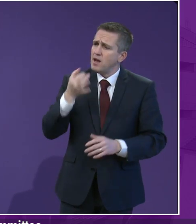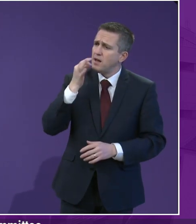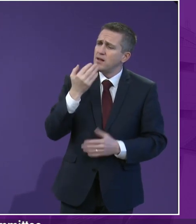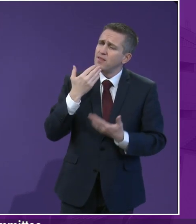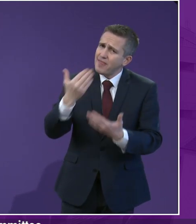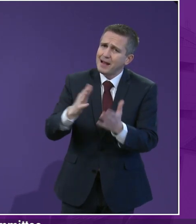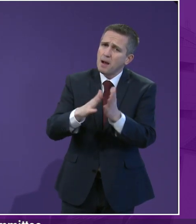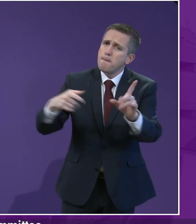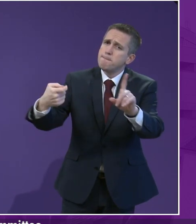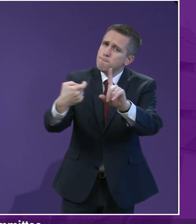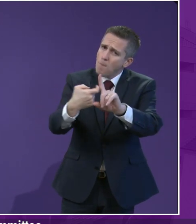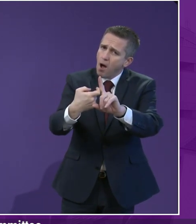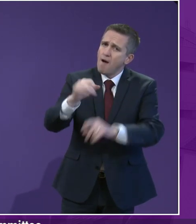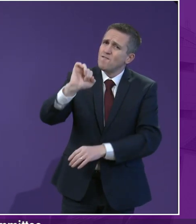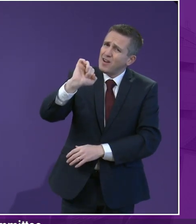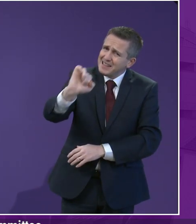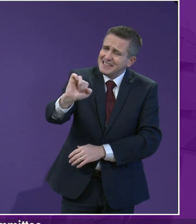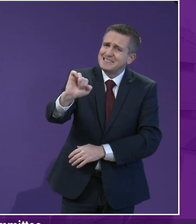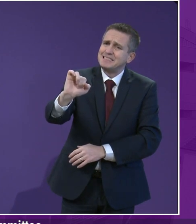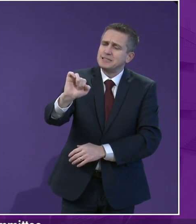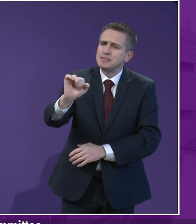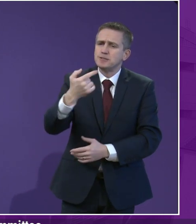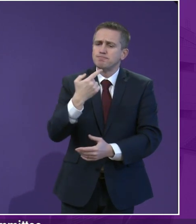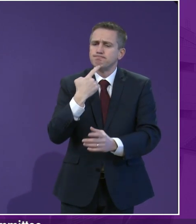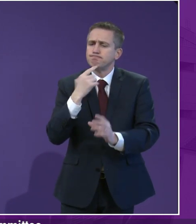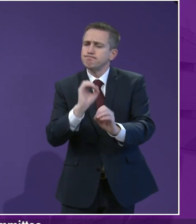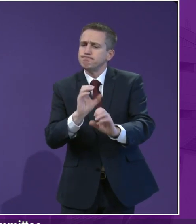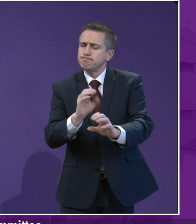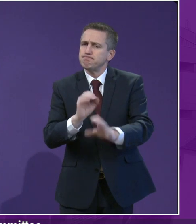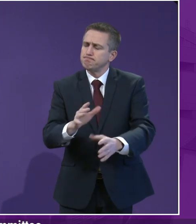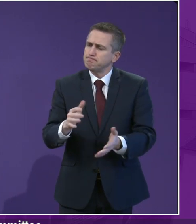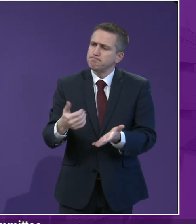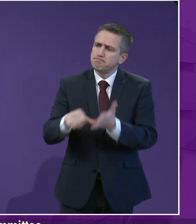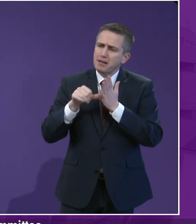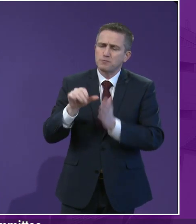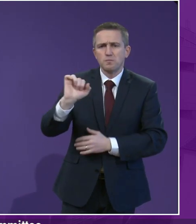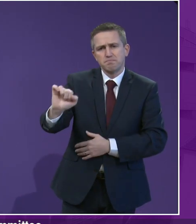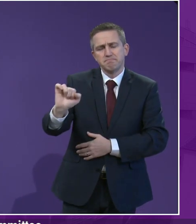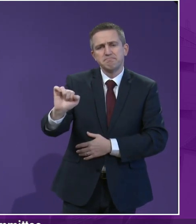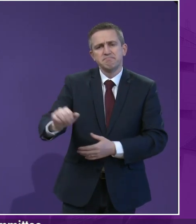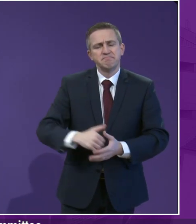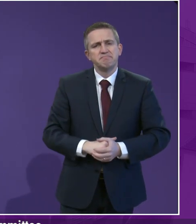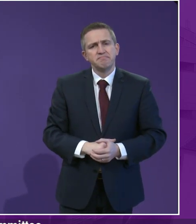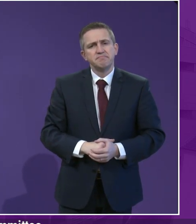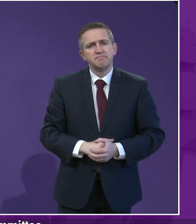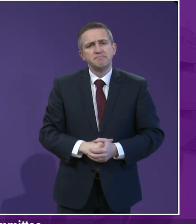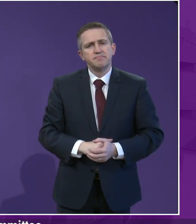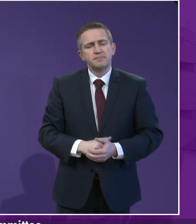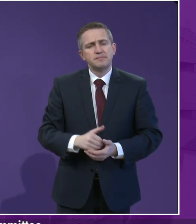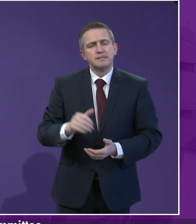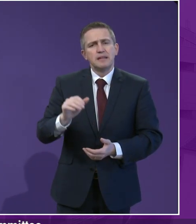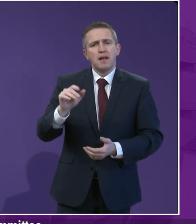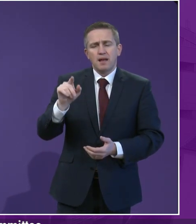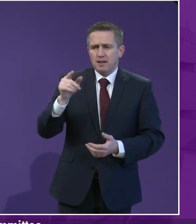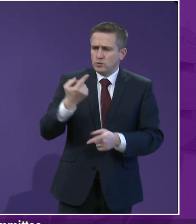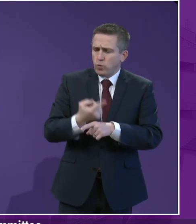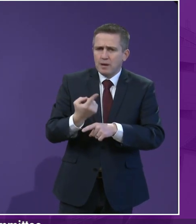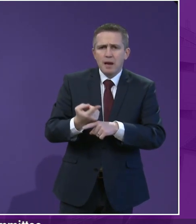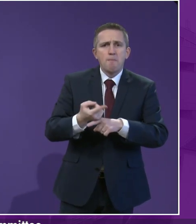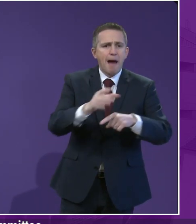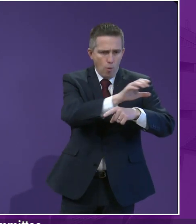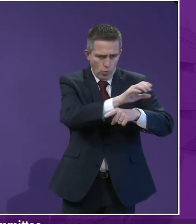have your questions next? Good morning again. Thank you very much for coming. I've got three questions, which kind of vary. But before